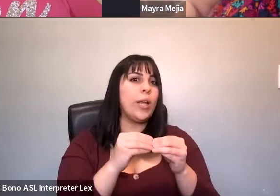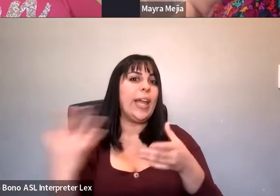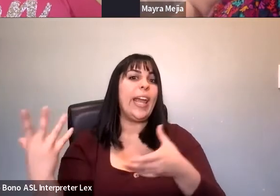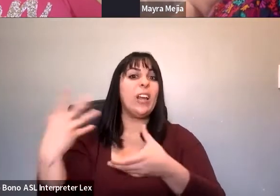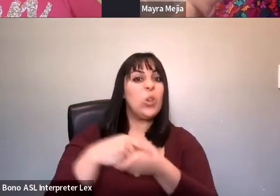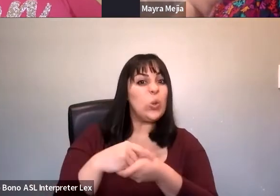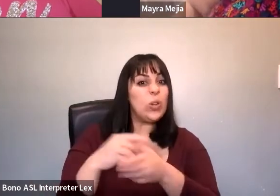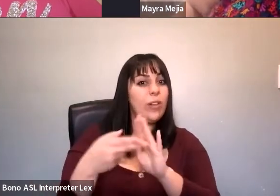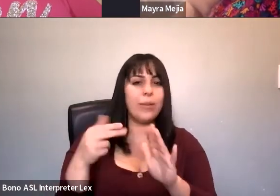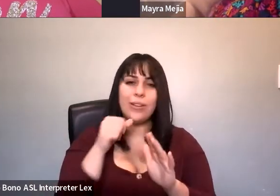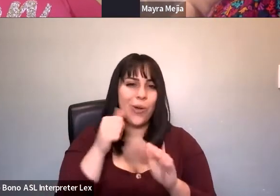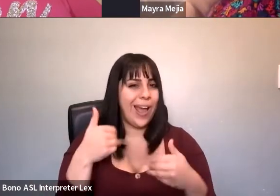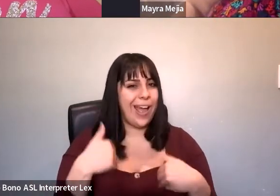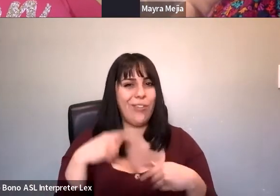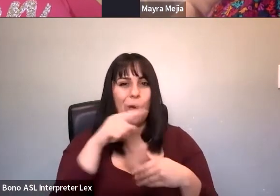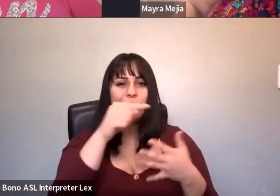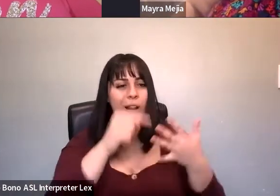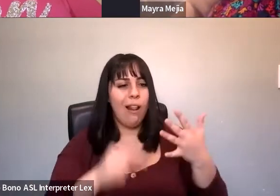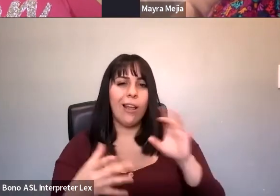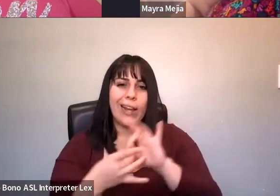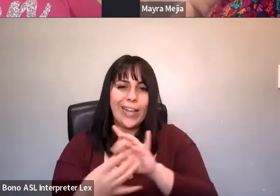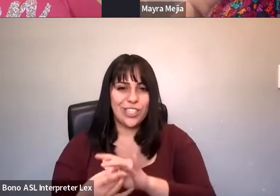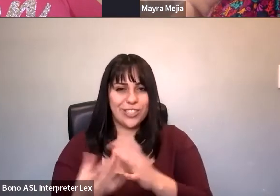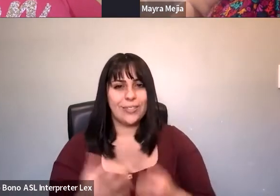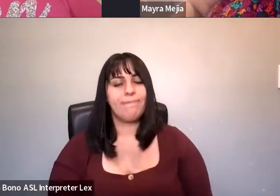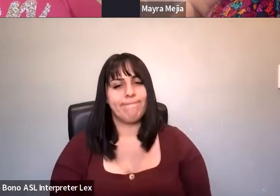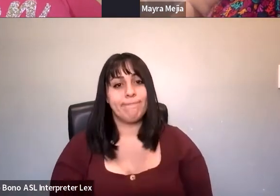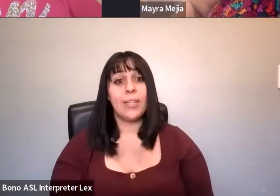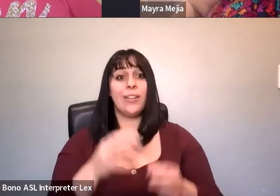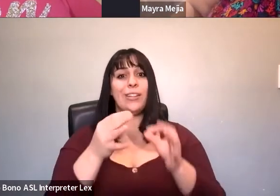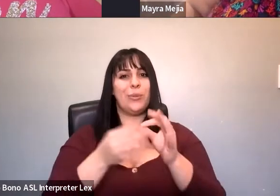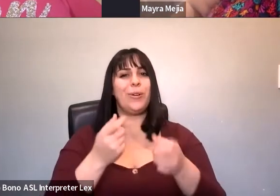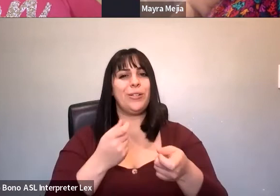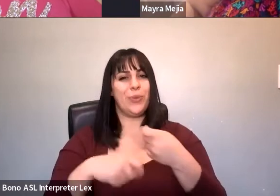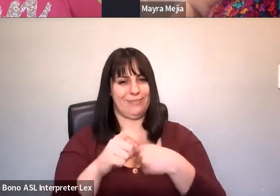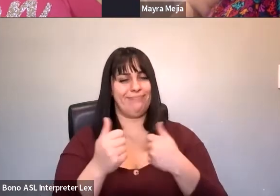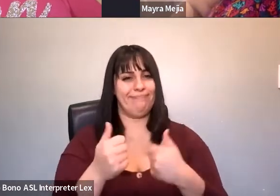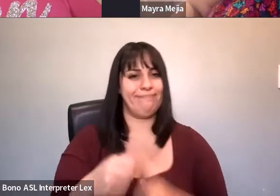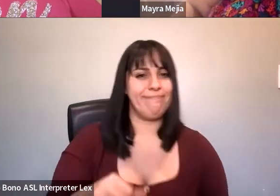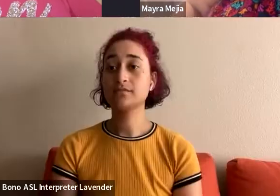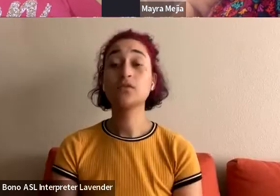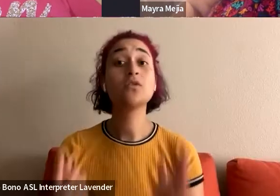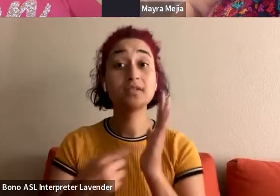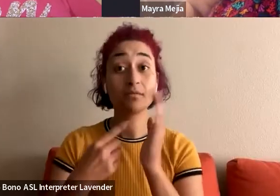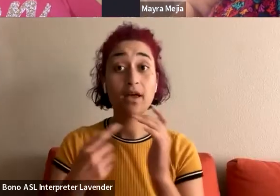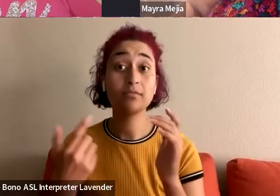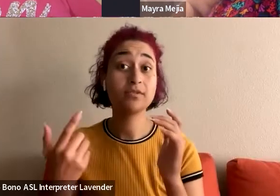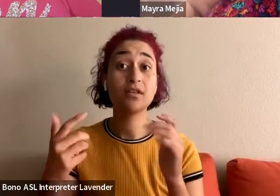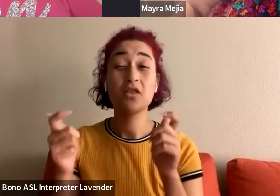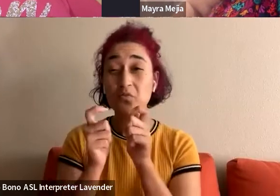pool. So they might get mentioned, but it's not often. But